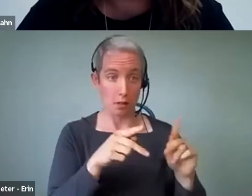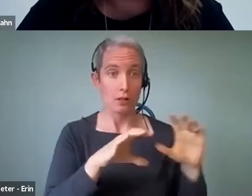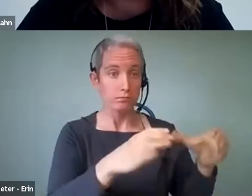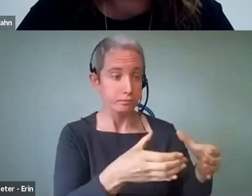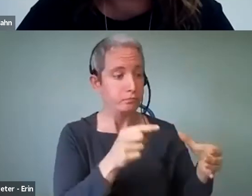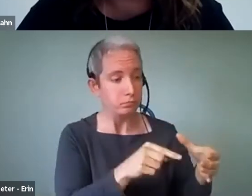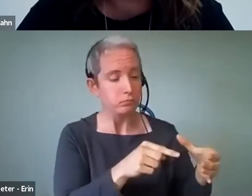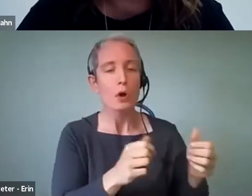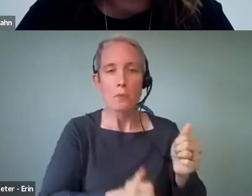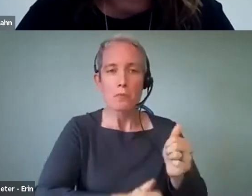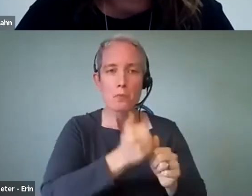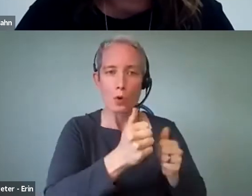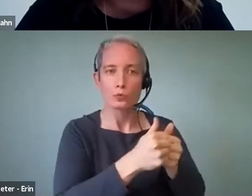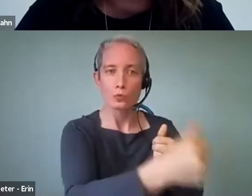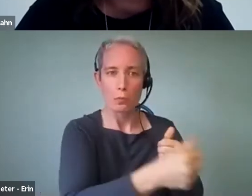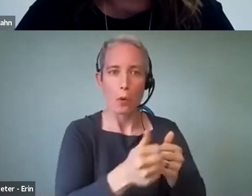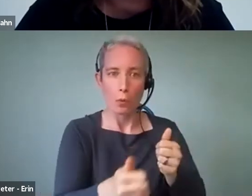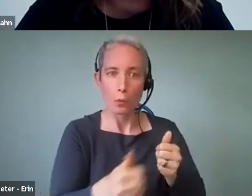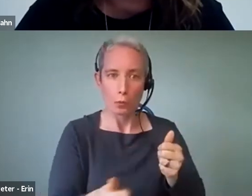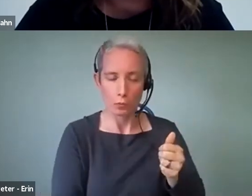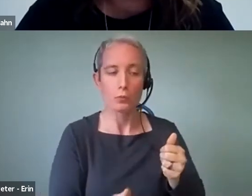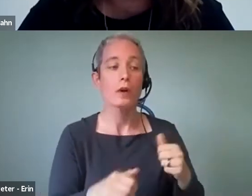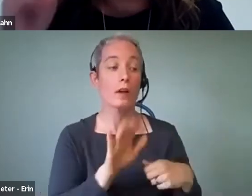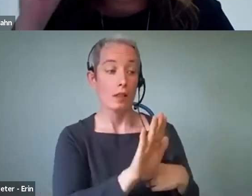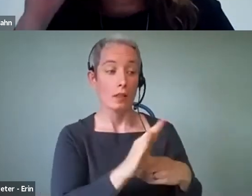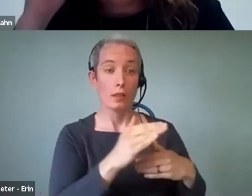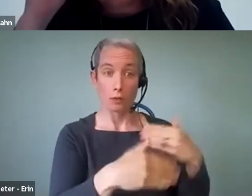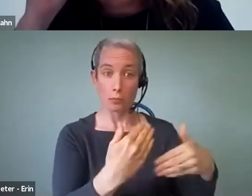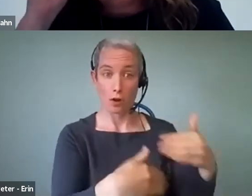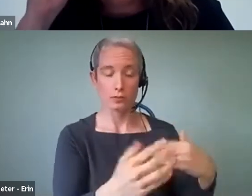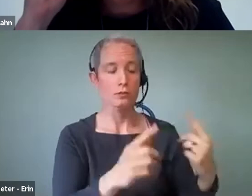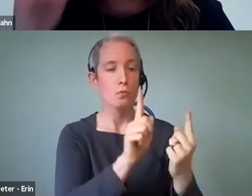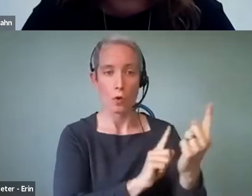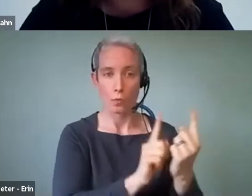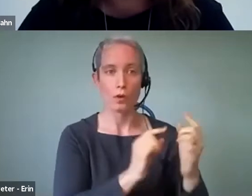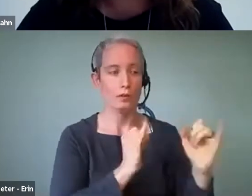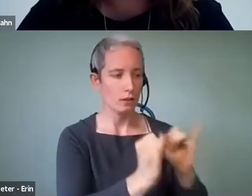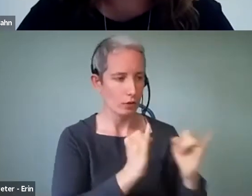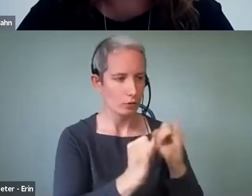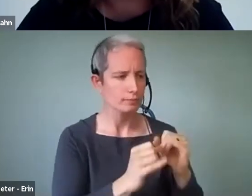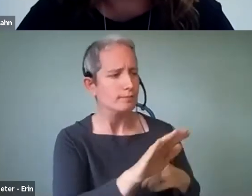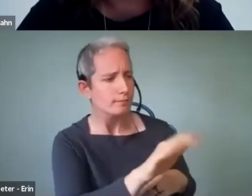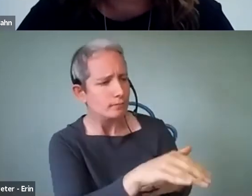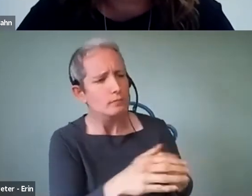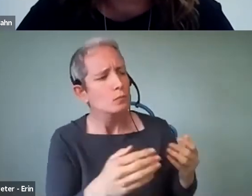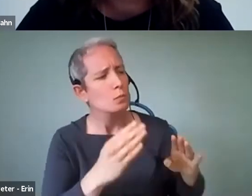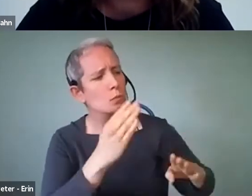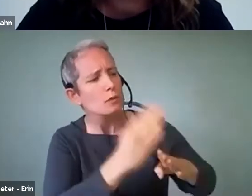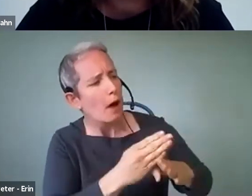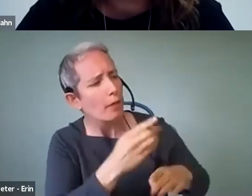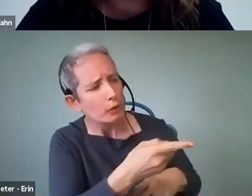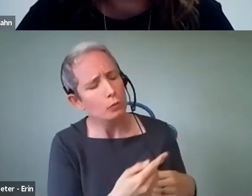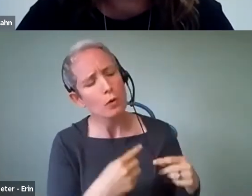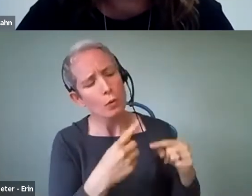remote, and they're in a process of doing actual one-on-one interviews. What is bothering you? When will you come back? Are you